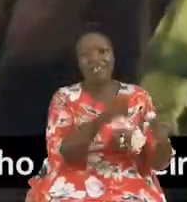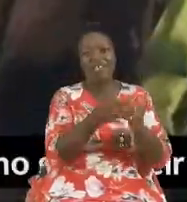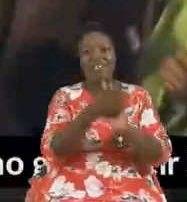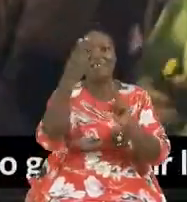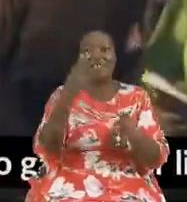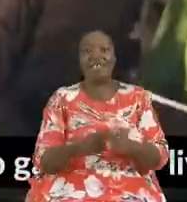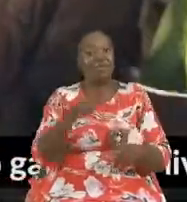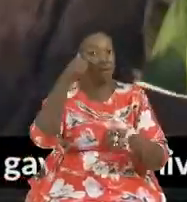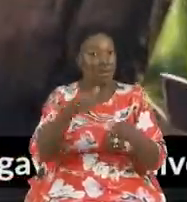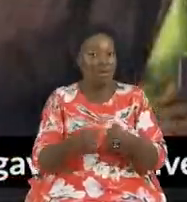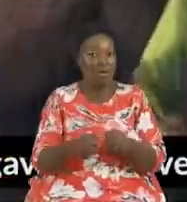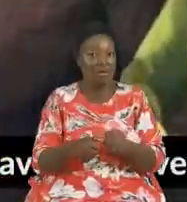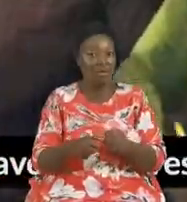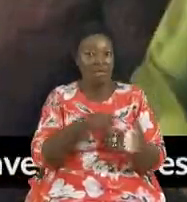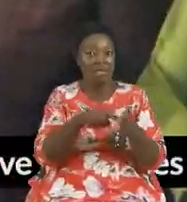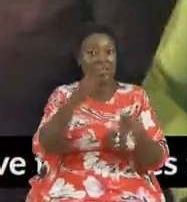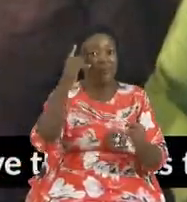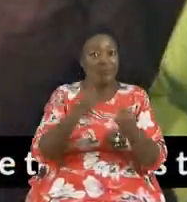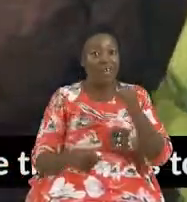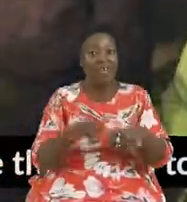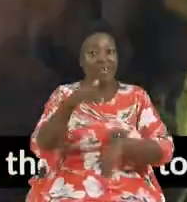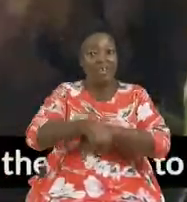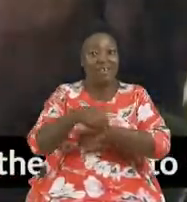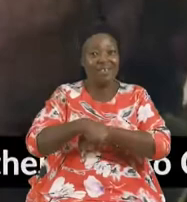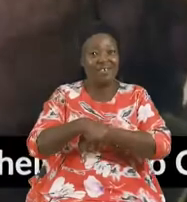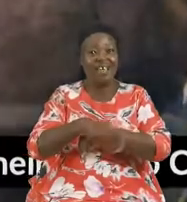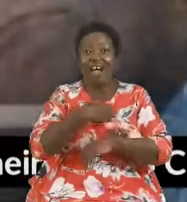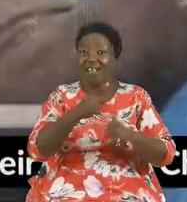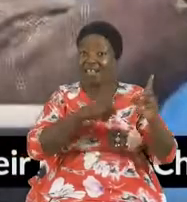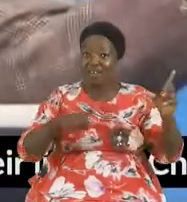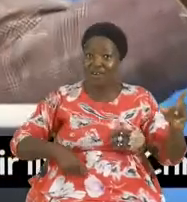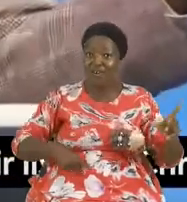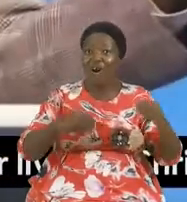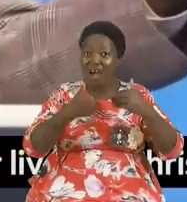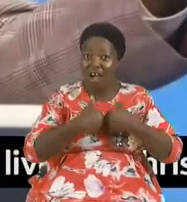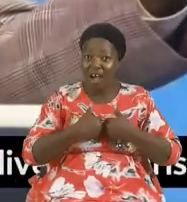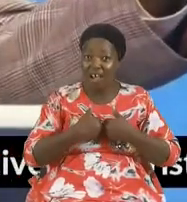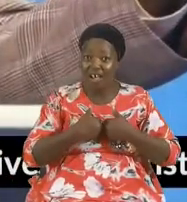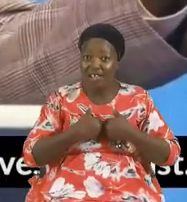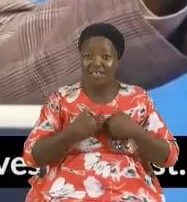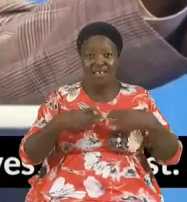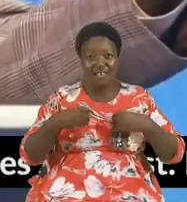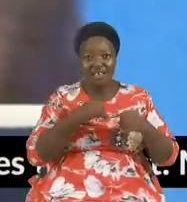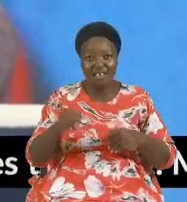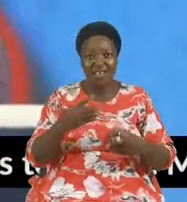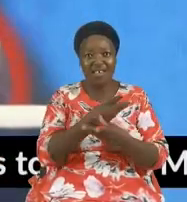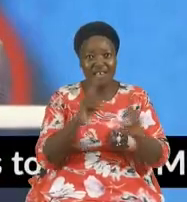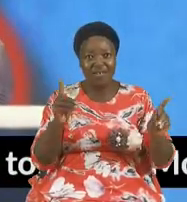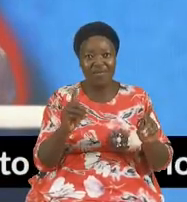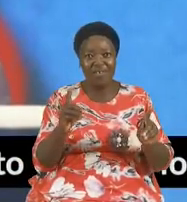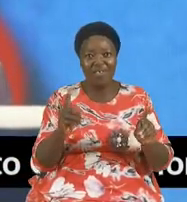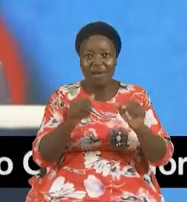Be it unto you according to your faith in Jesus' name. Remember, this is the final night, and the